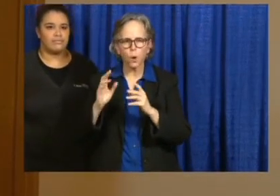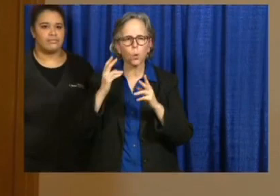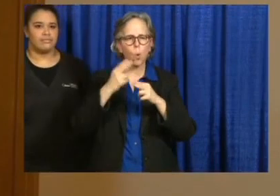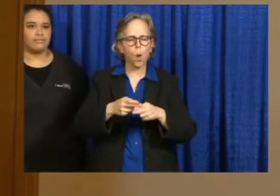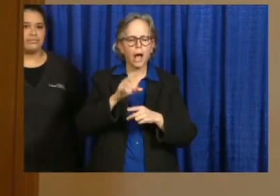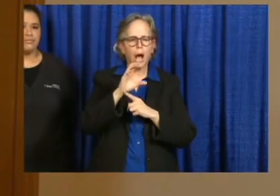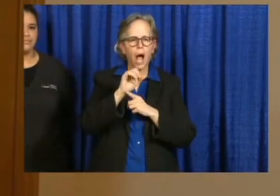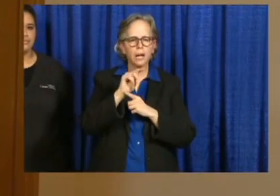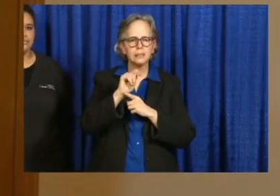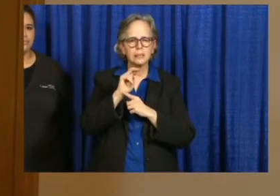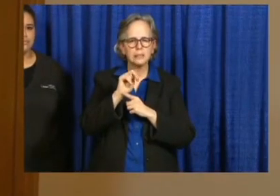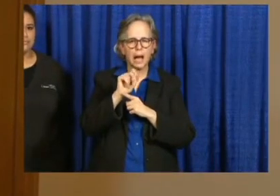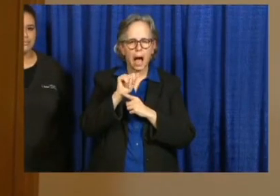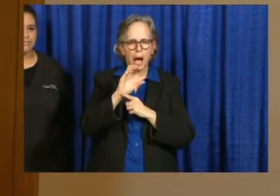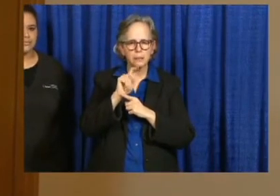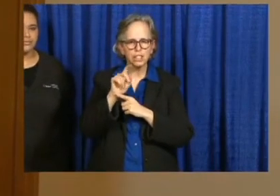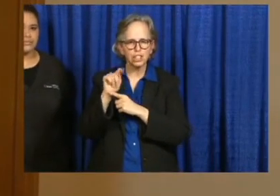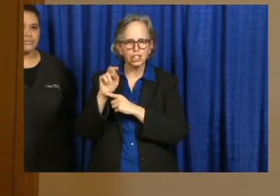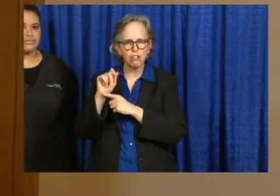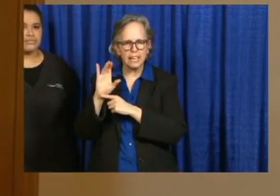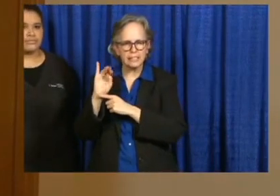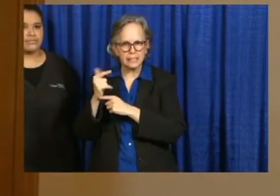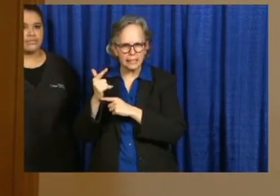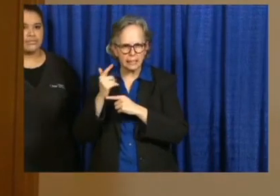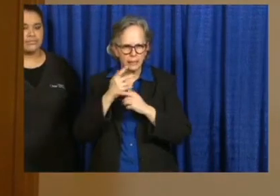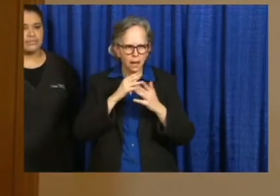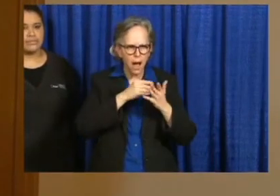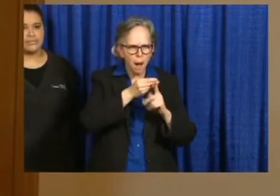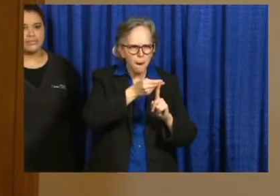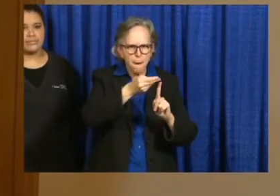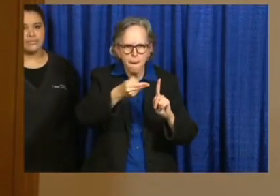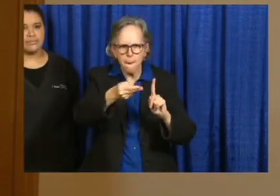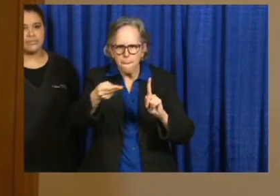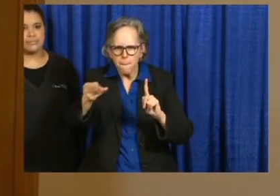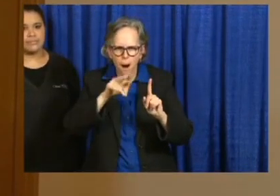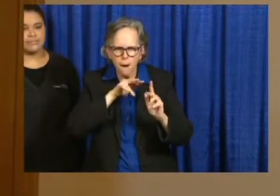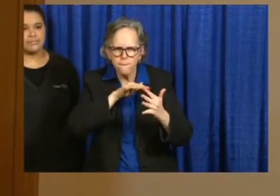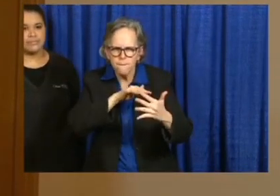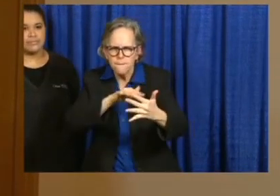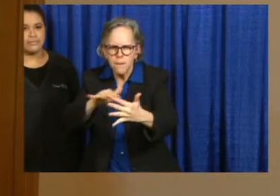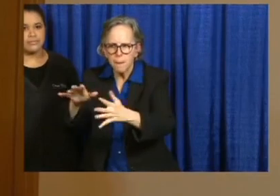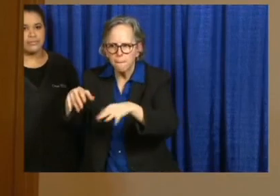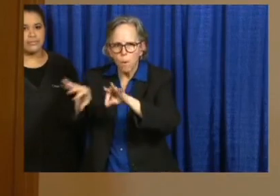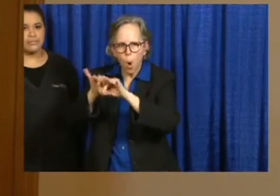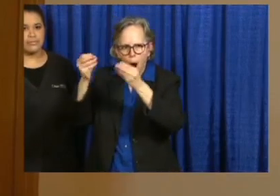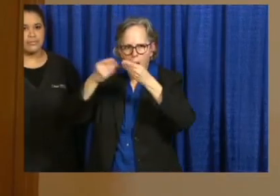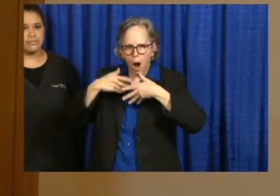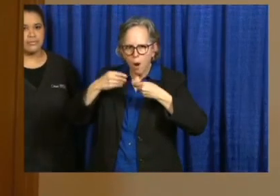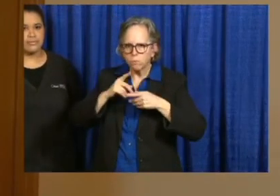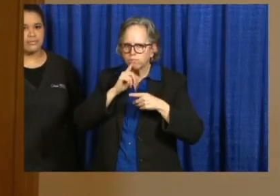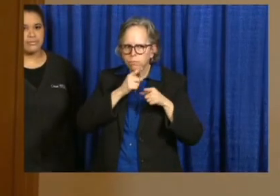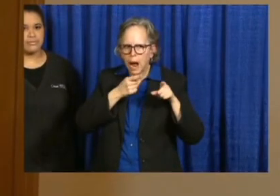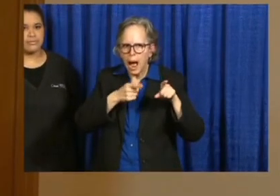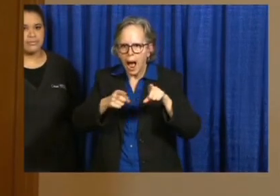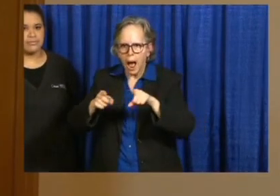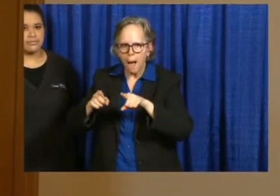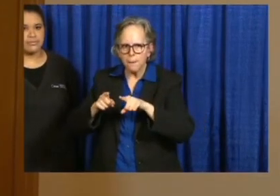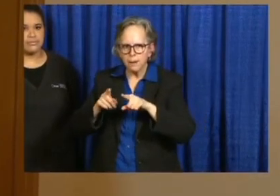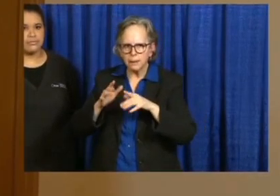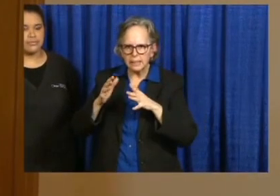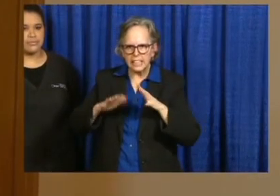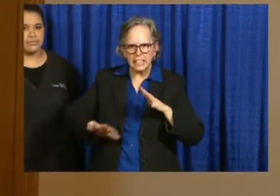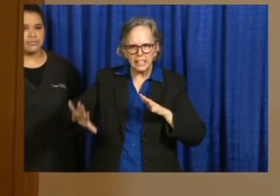really important because we need that to get sort of a blanket sense of what's going on in our state, to really be able to do contact tracing